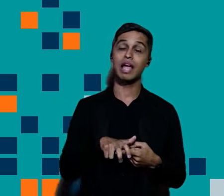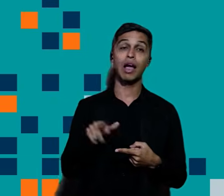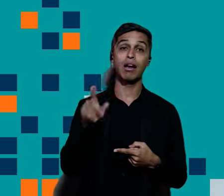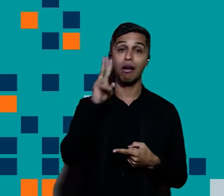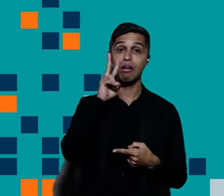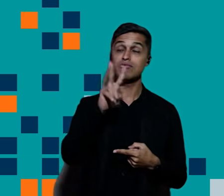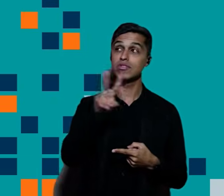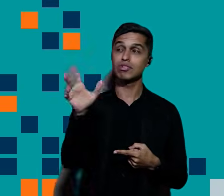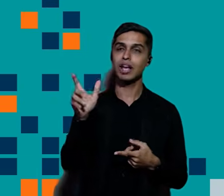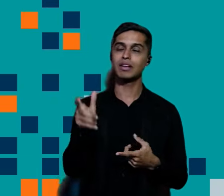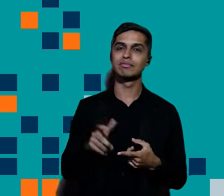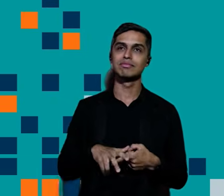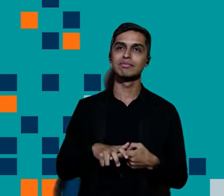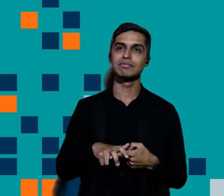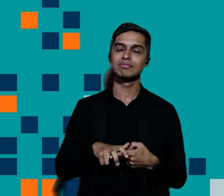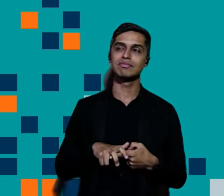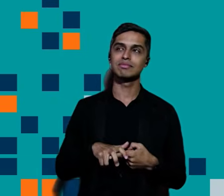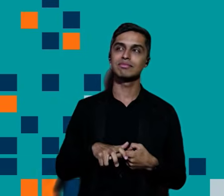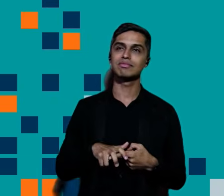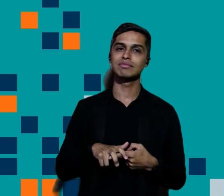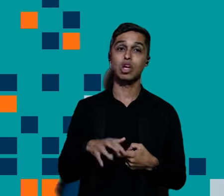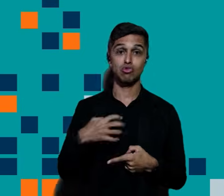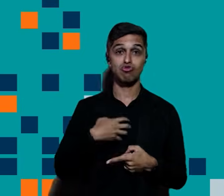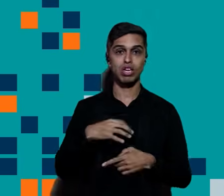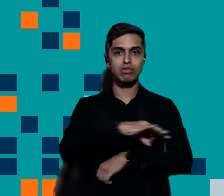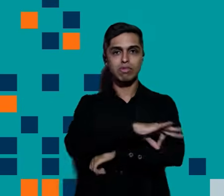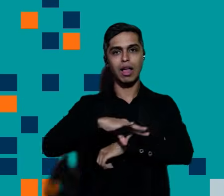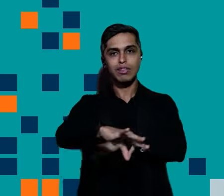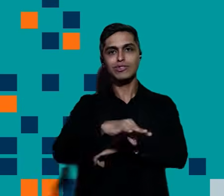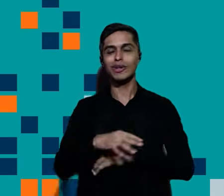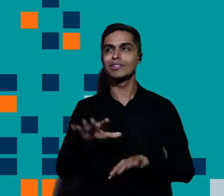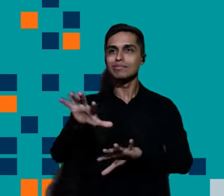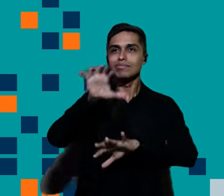we talked about natural or like biophilia, that the